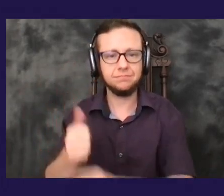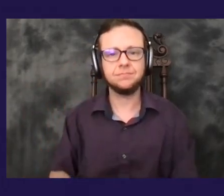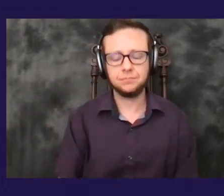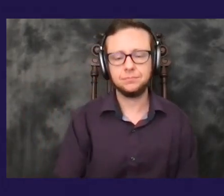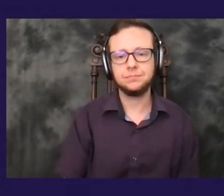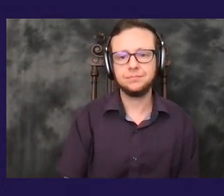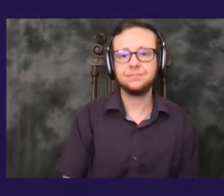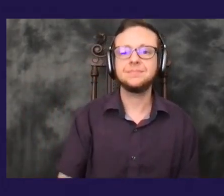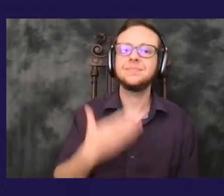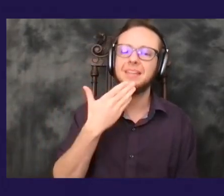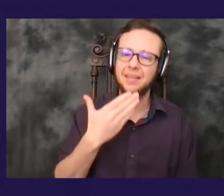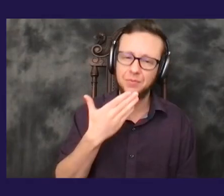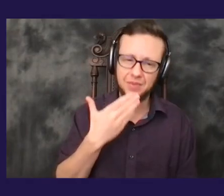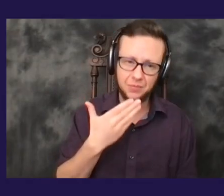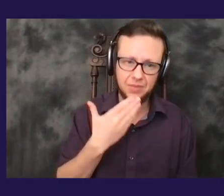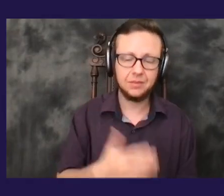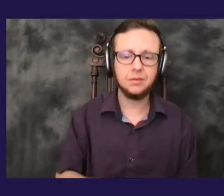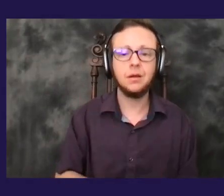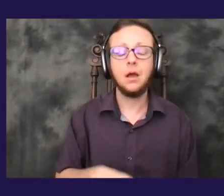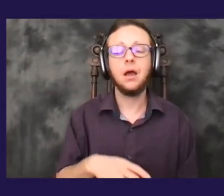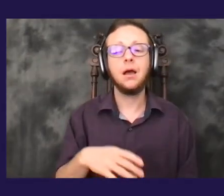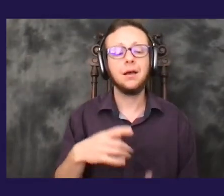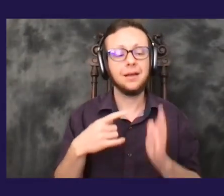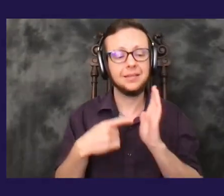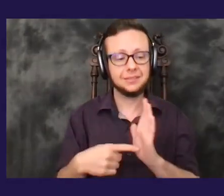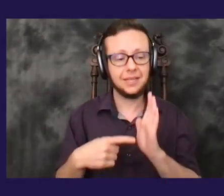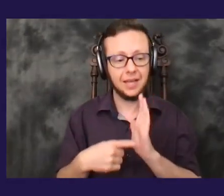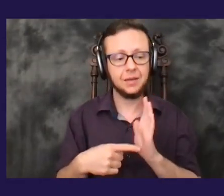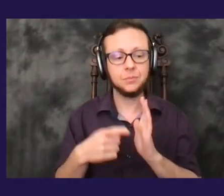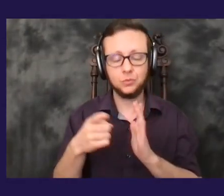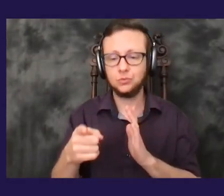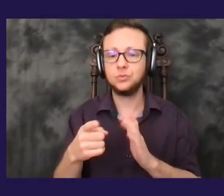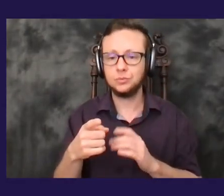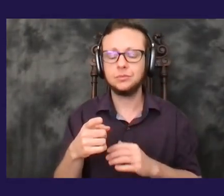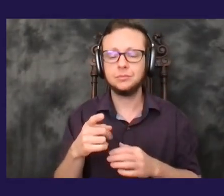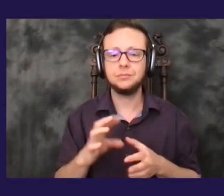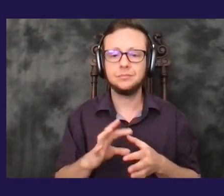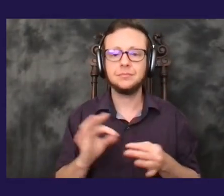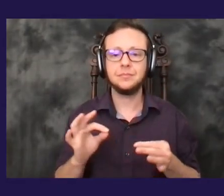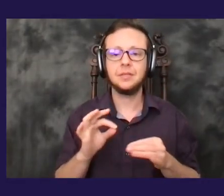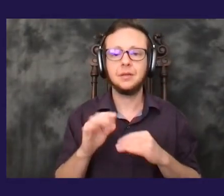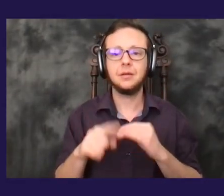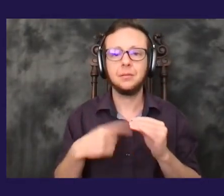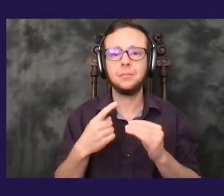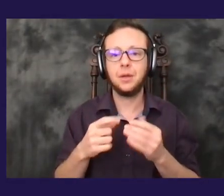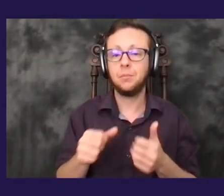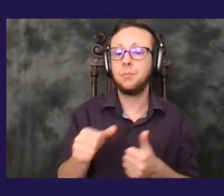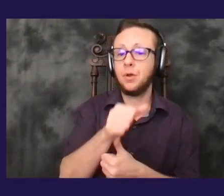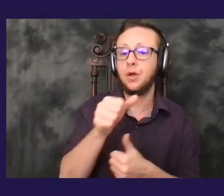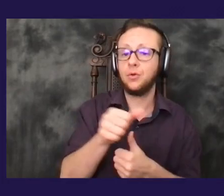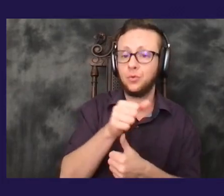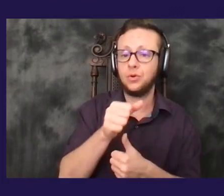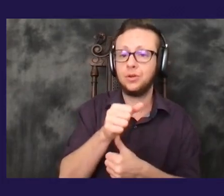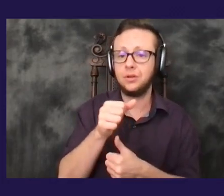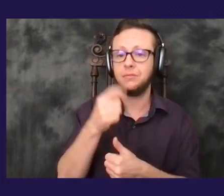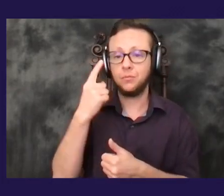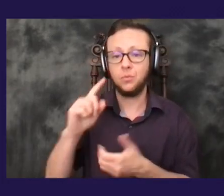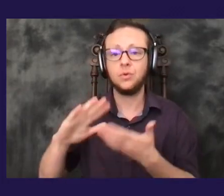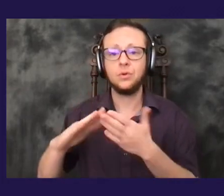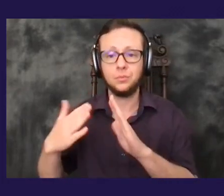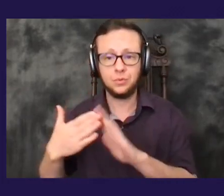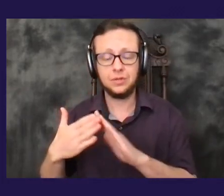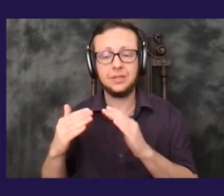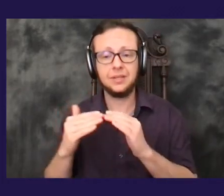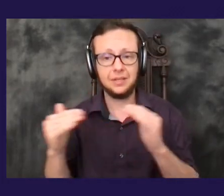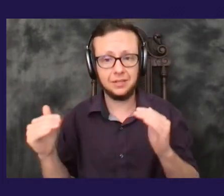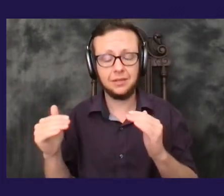Thank you so much. And the example that actually you're providing related to priorities at the community level,